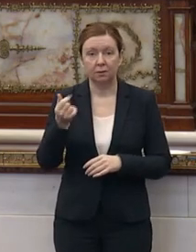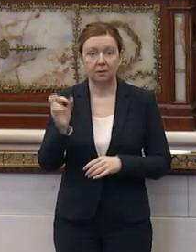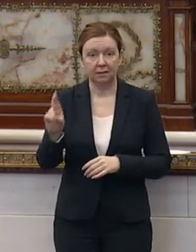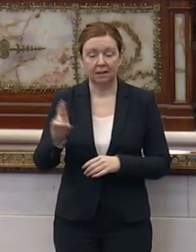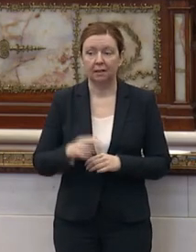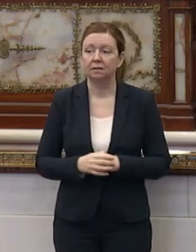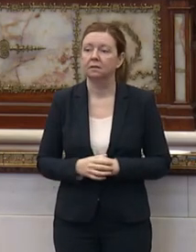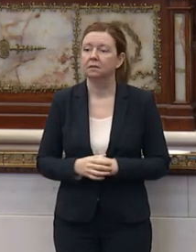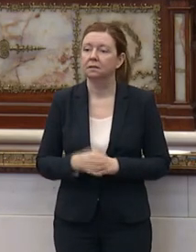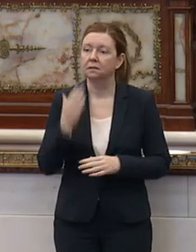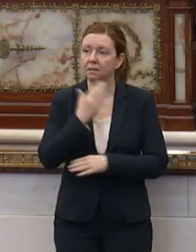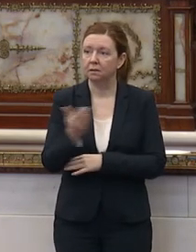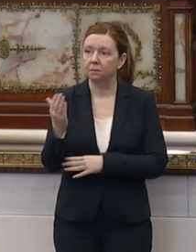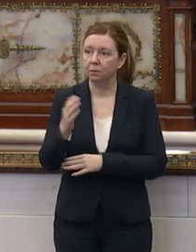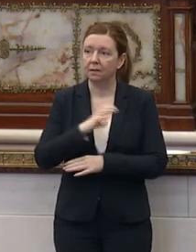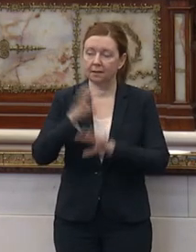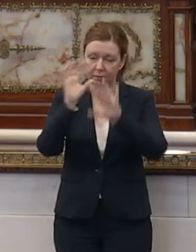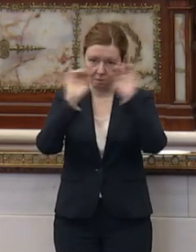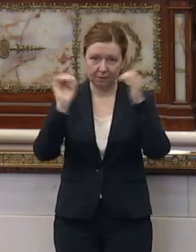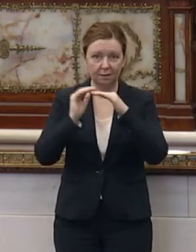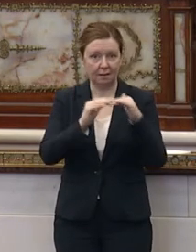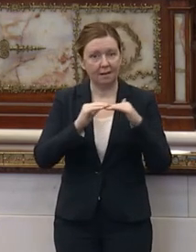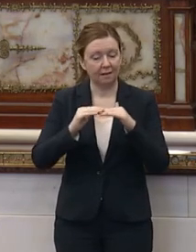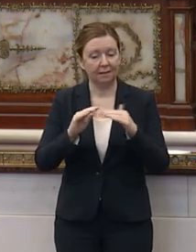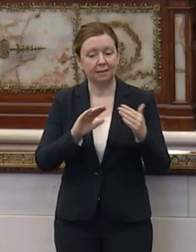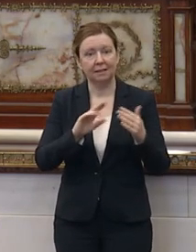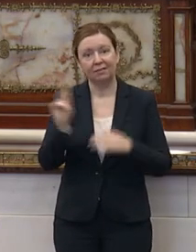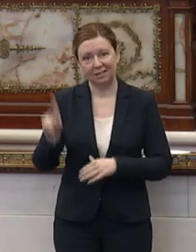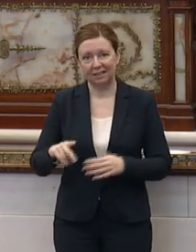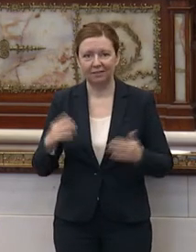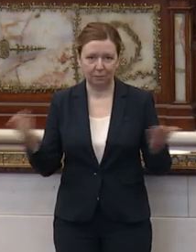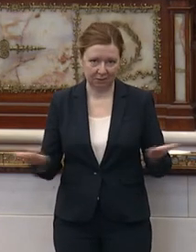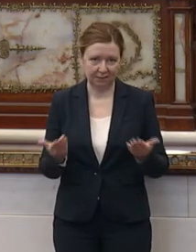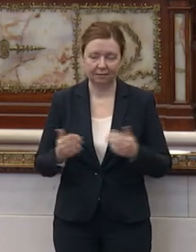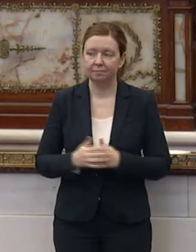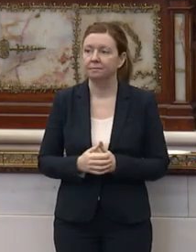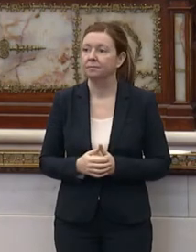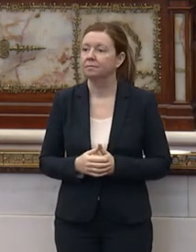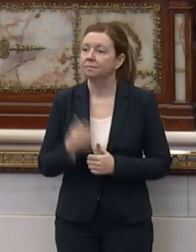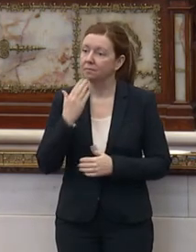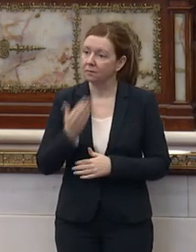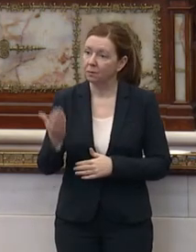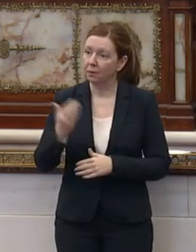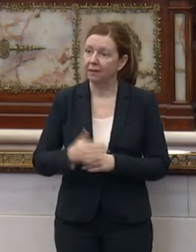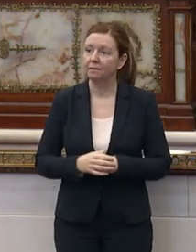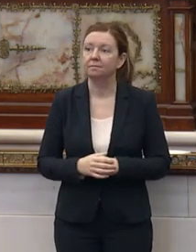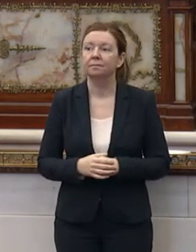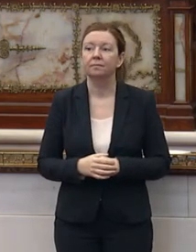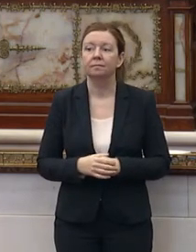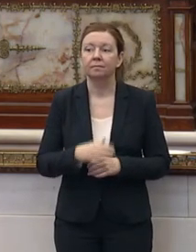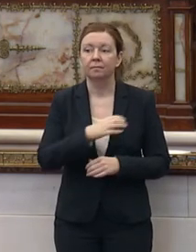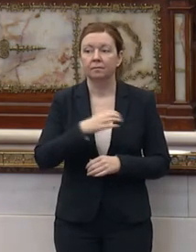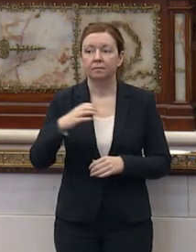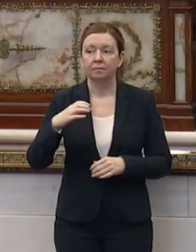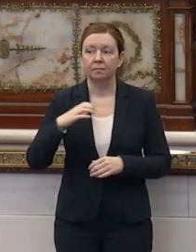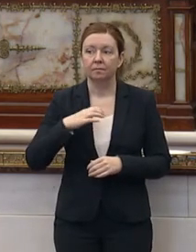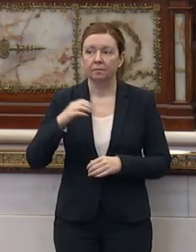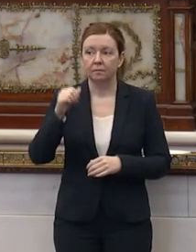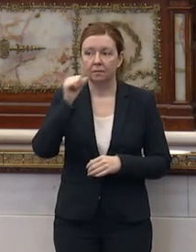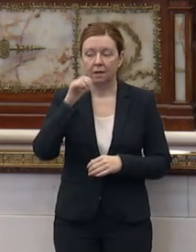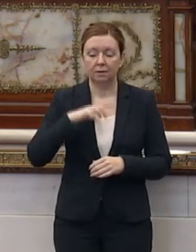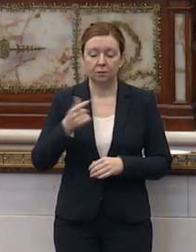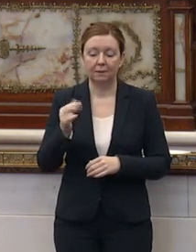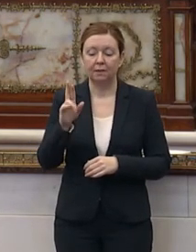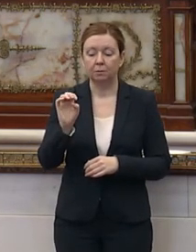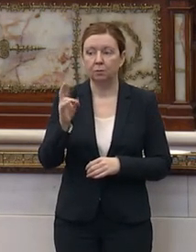Gauthier. Good morning, Council President, colleagues, and Philadelphia. Present. Good morning. Councilwoman